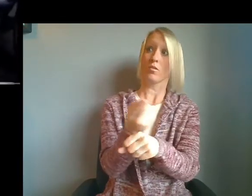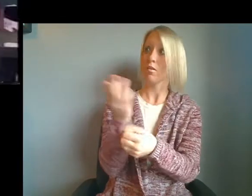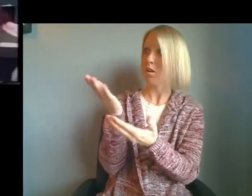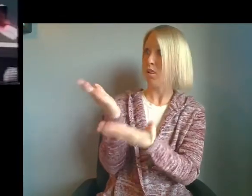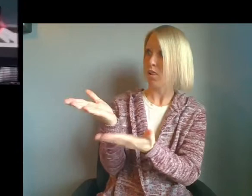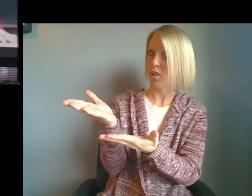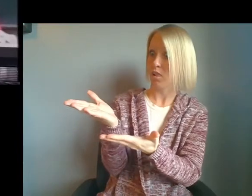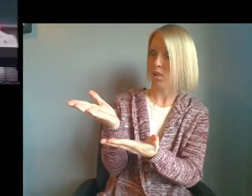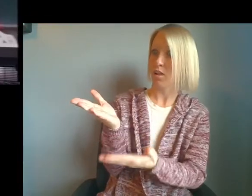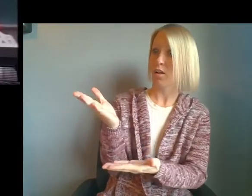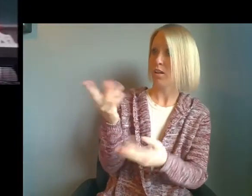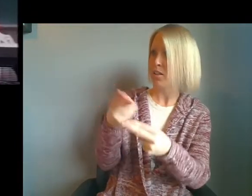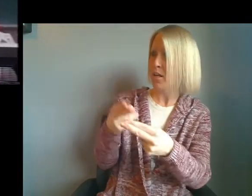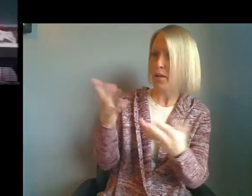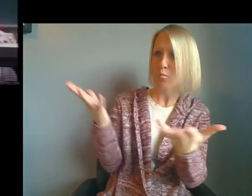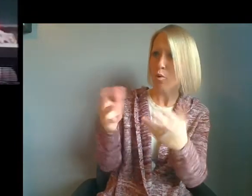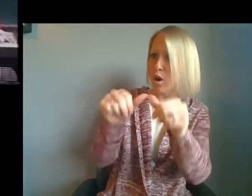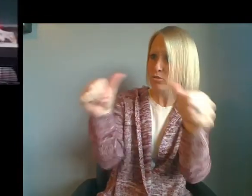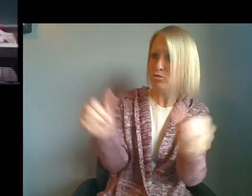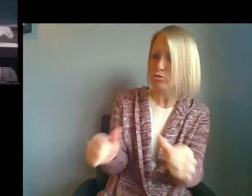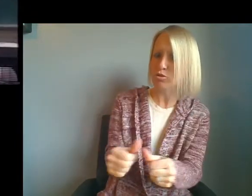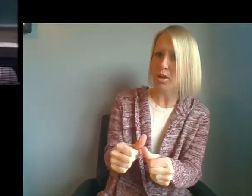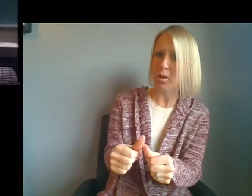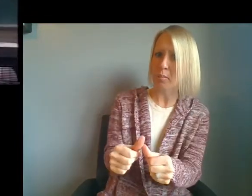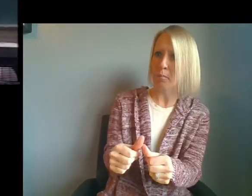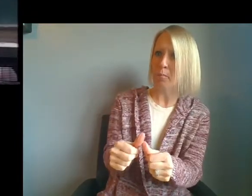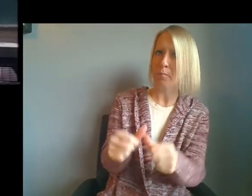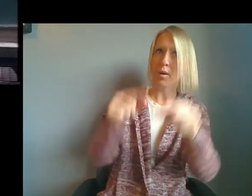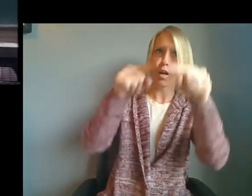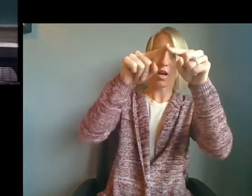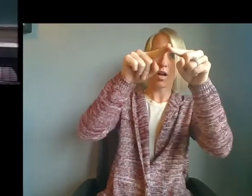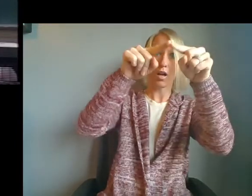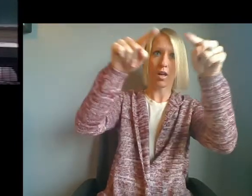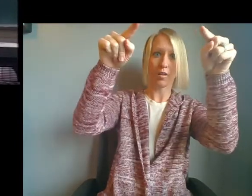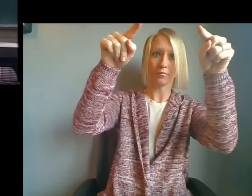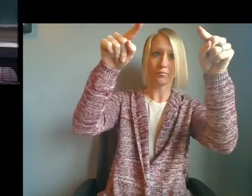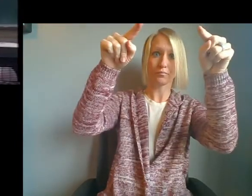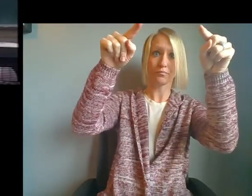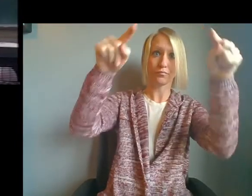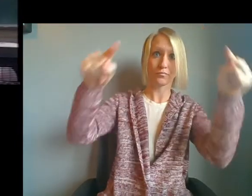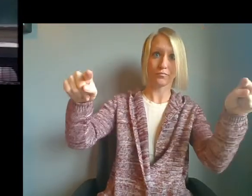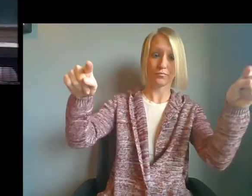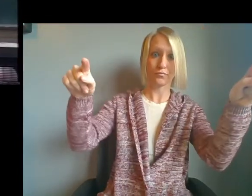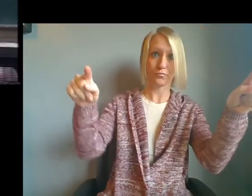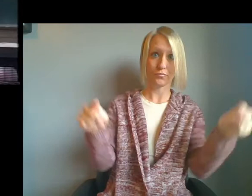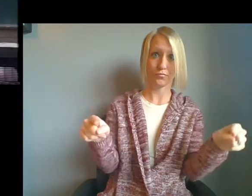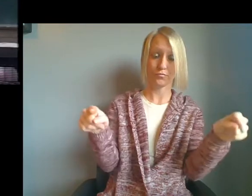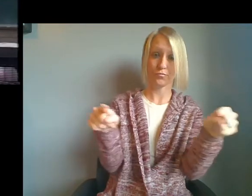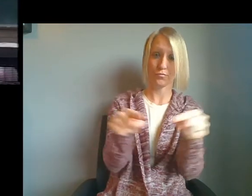is a hexagon. Good. Very good. It's the yellow hexagon. It has how many sides, Danny?